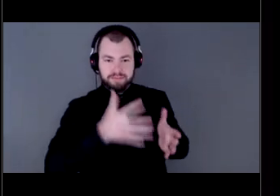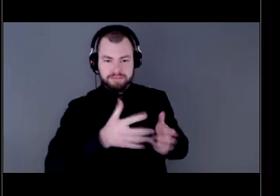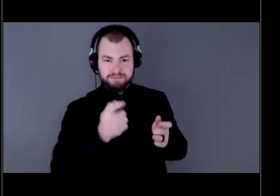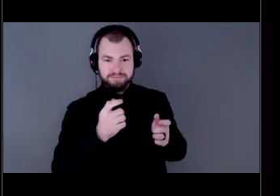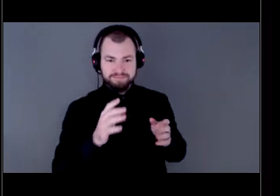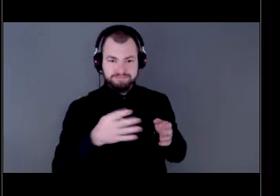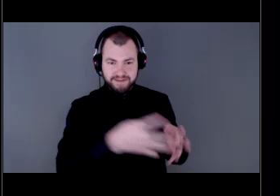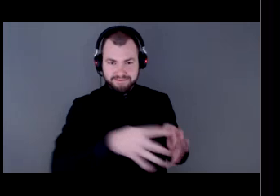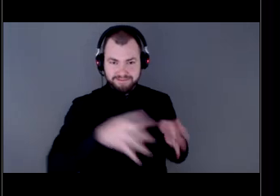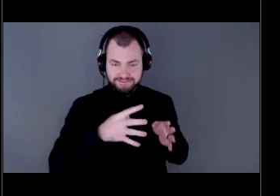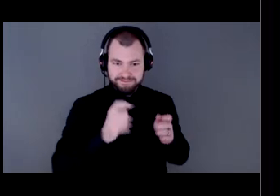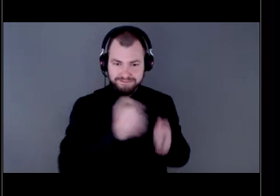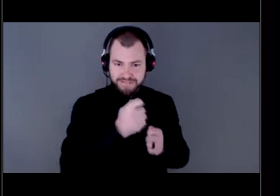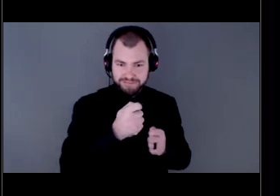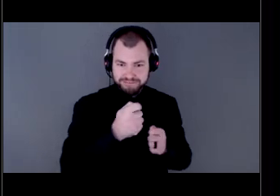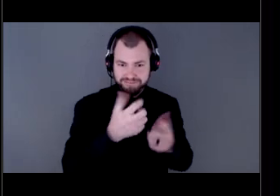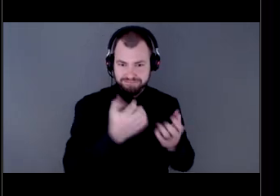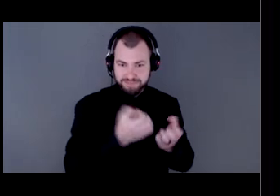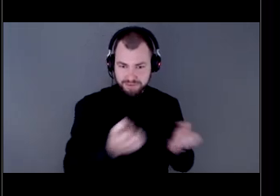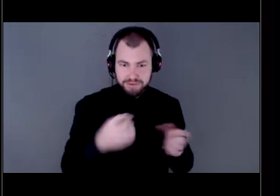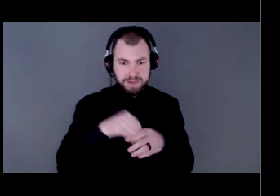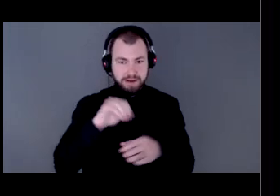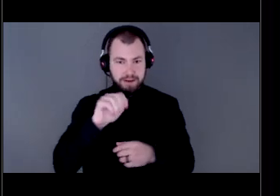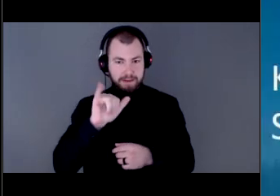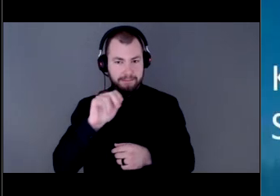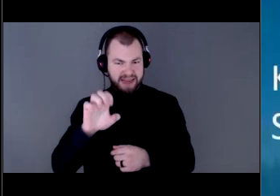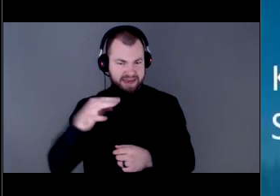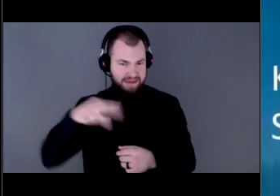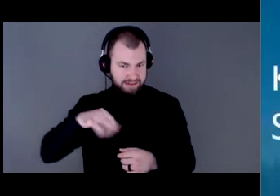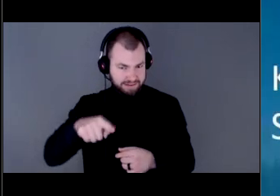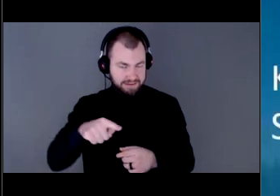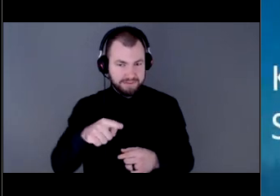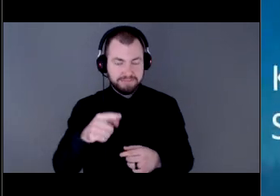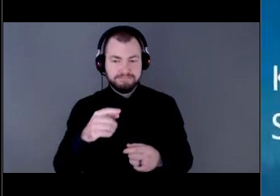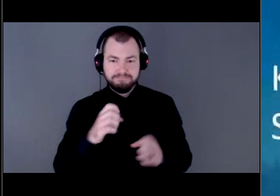and empowering boaters to be a part of the solution.